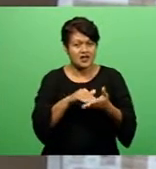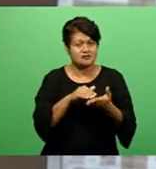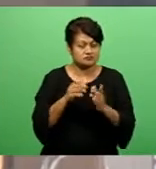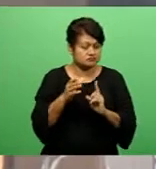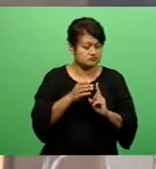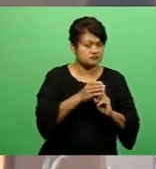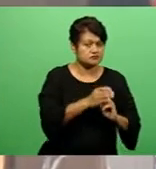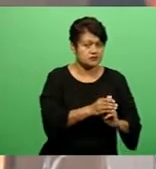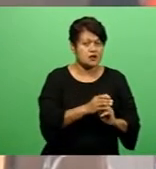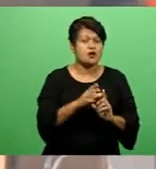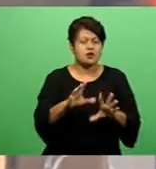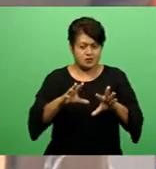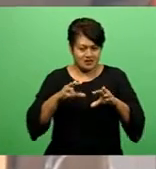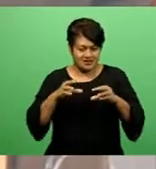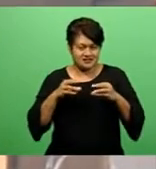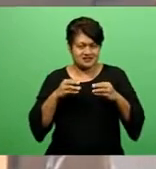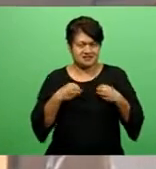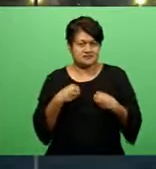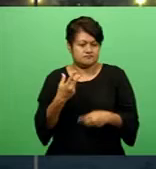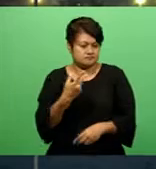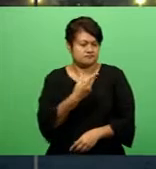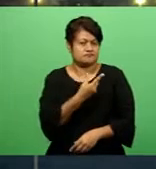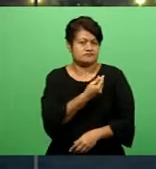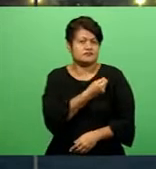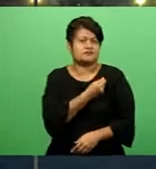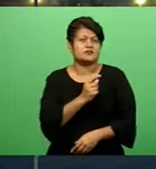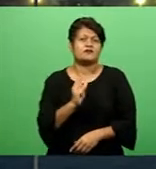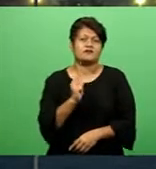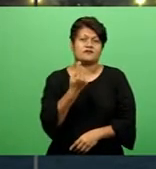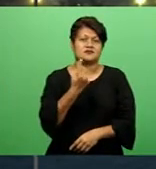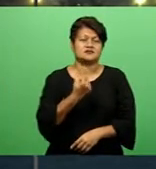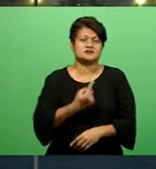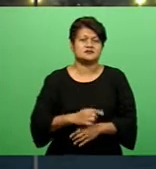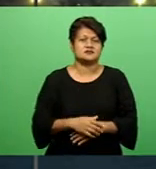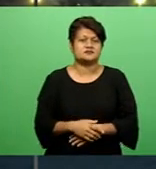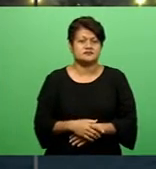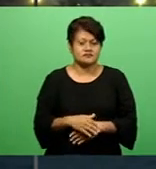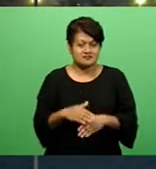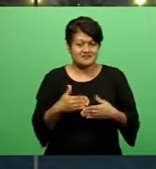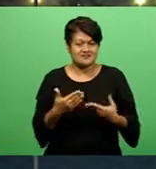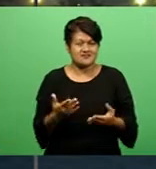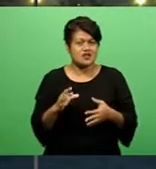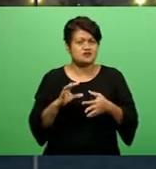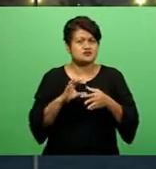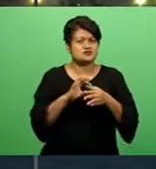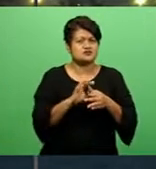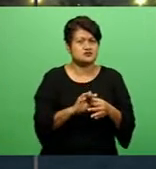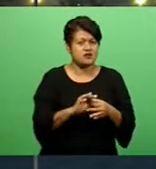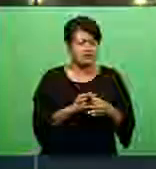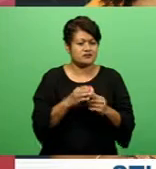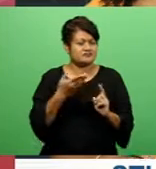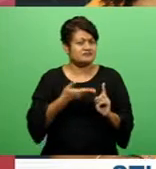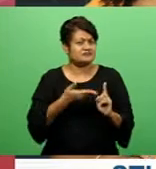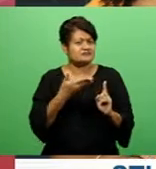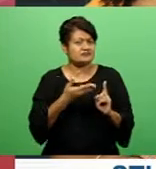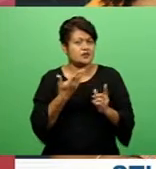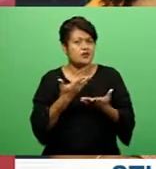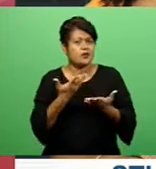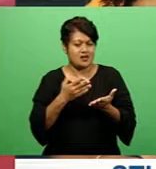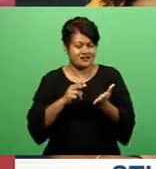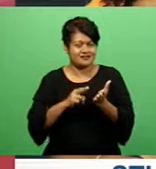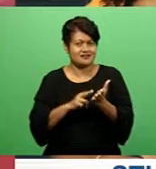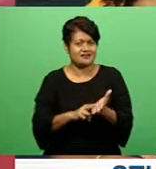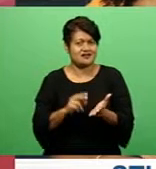will receive the jabs first. We now join Felipe live, who is at the Nadi